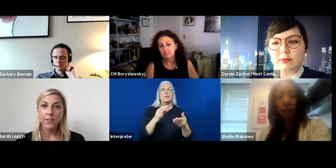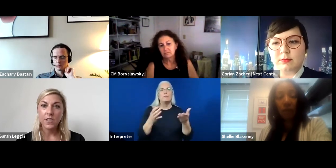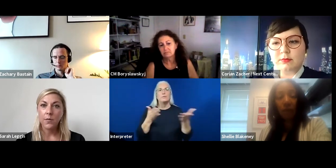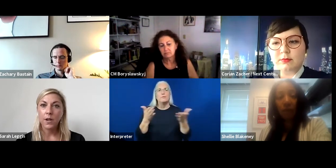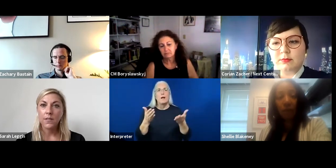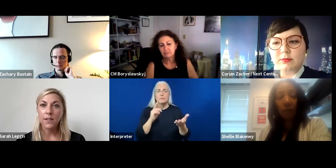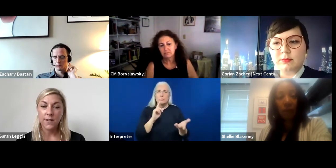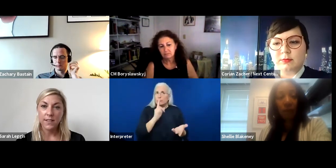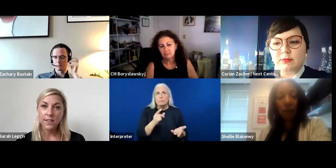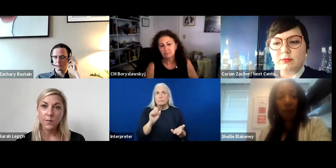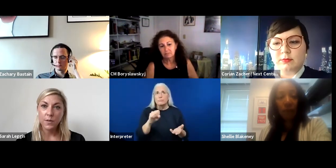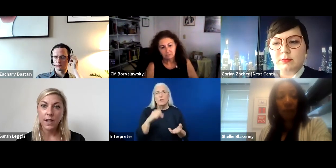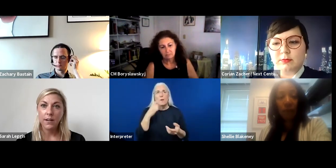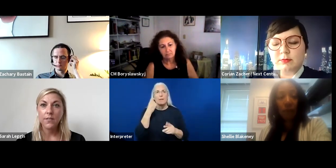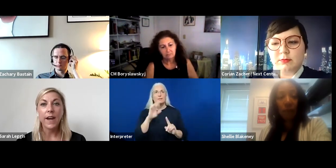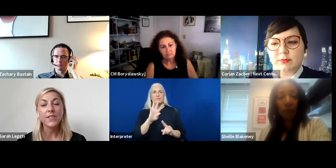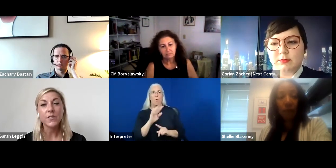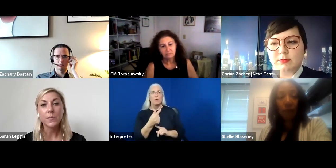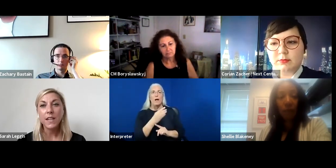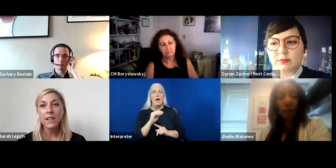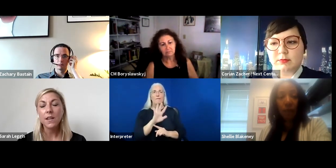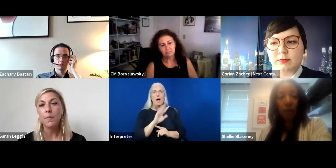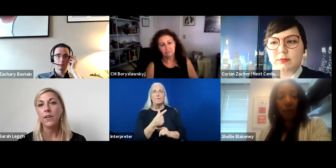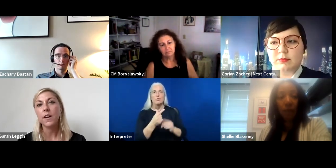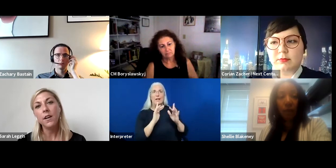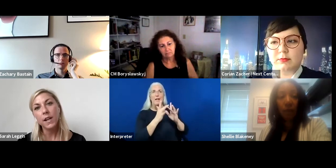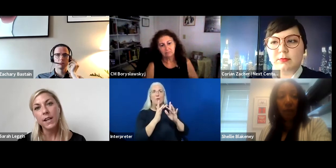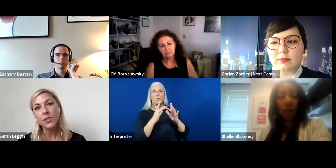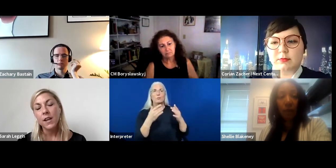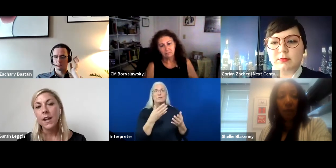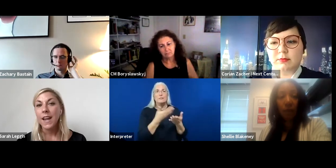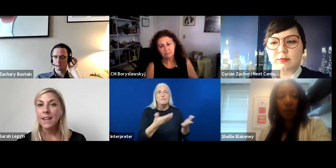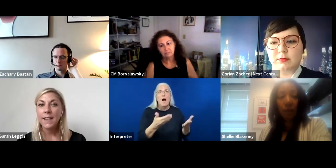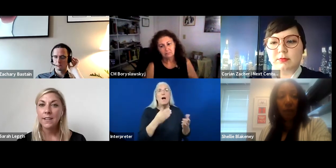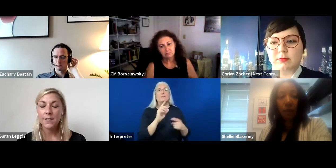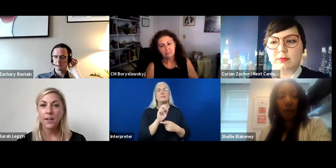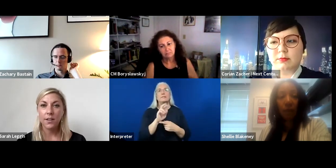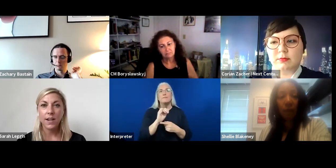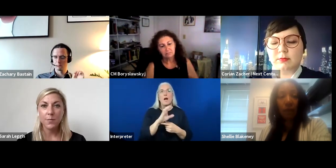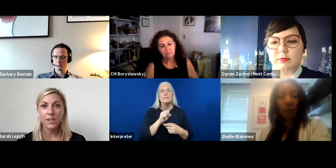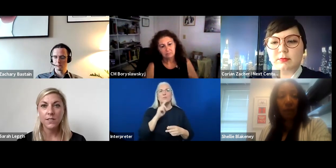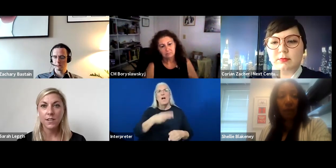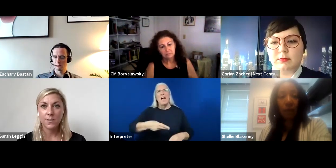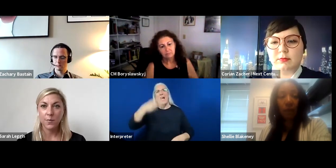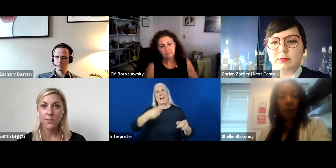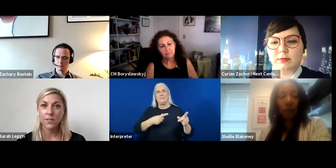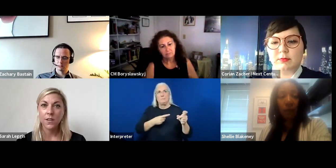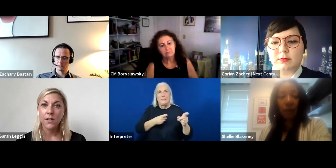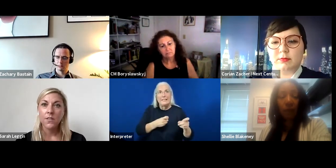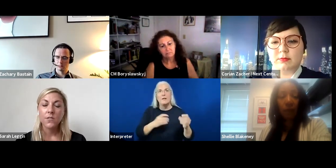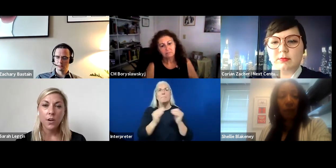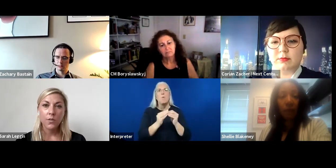and 5G networks and devices bring faster speeds and better coverage and enhanced security options to